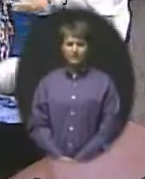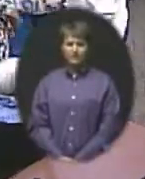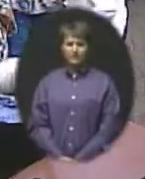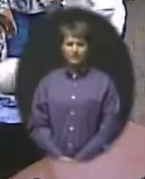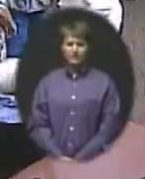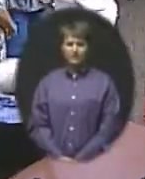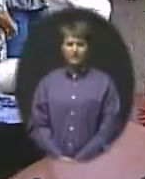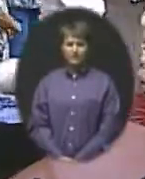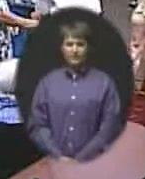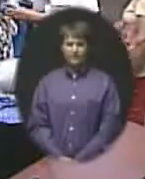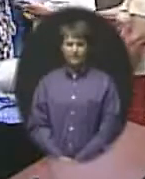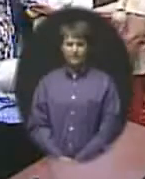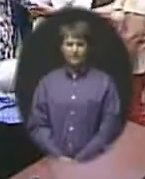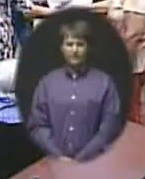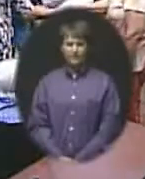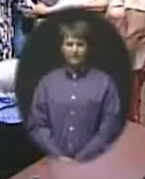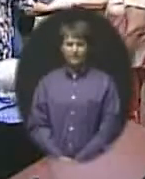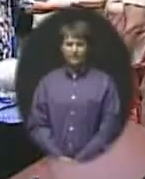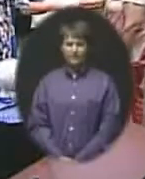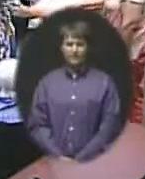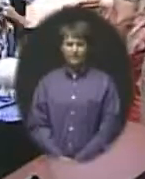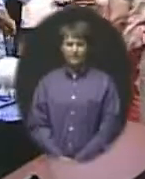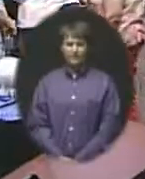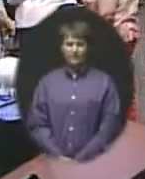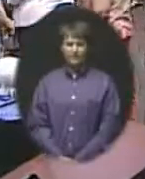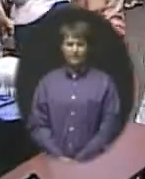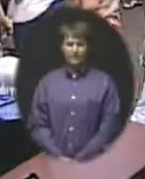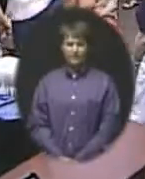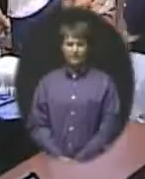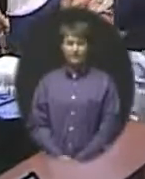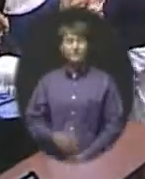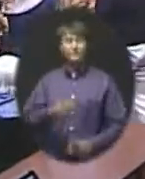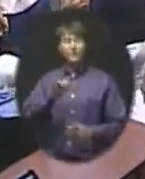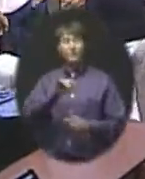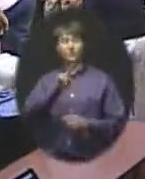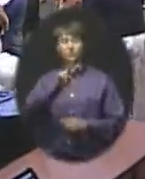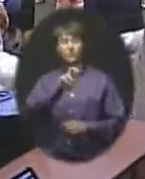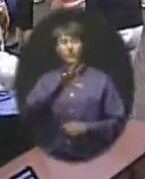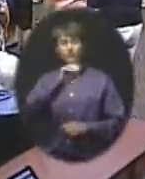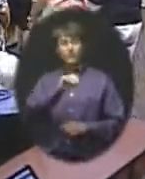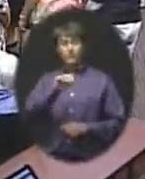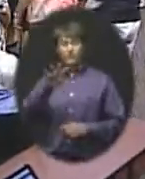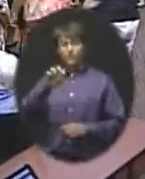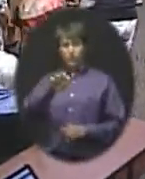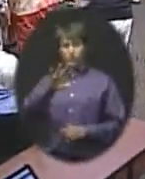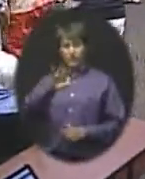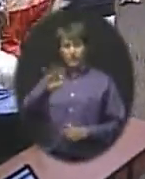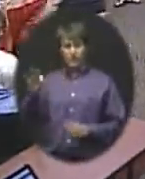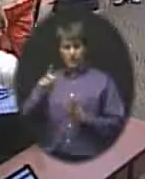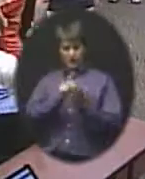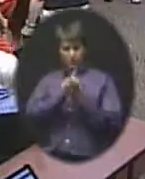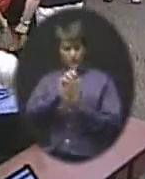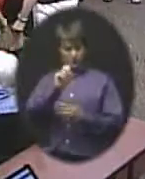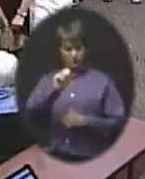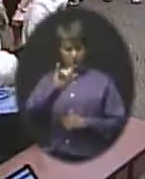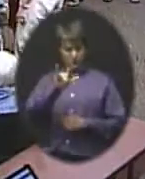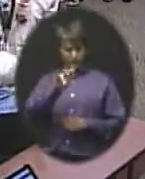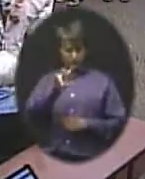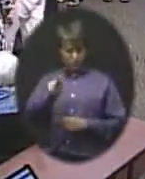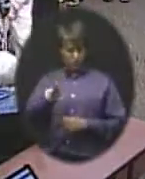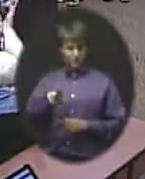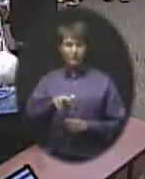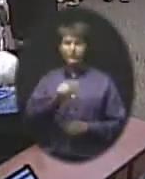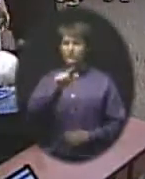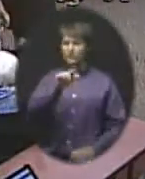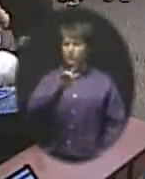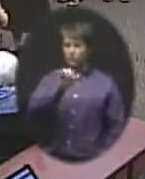And the Silver Award winners are those who've donated between 250 and 499 hours. And those individuals are